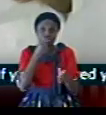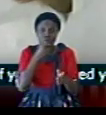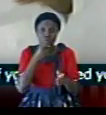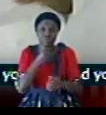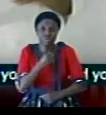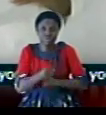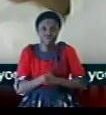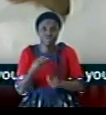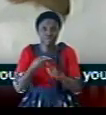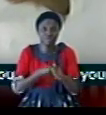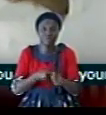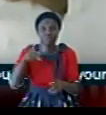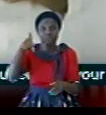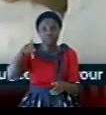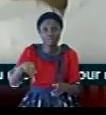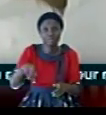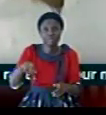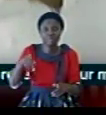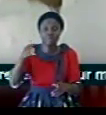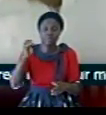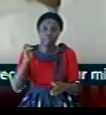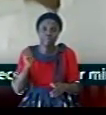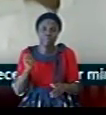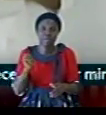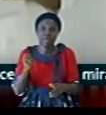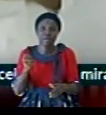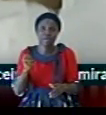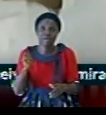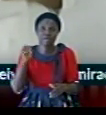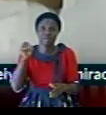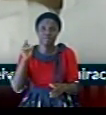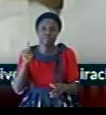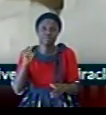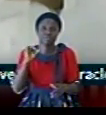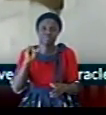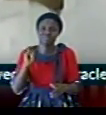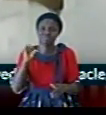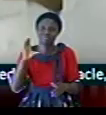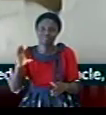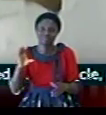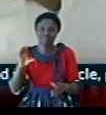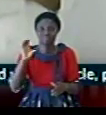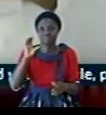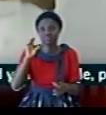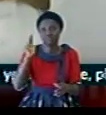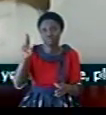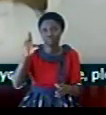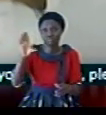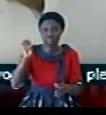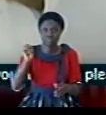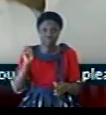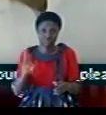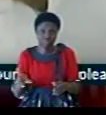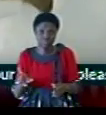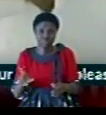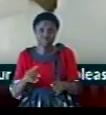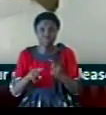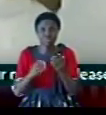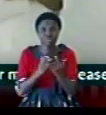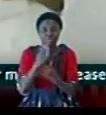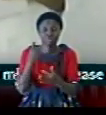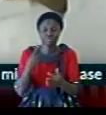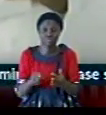duration. By the prayer of the pastor, Pastor W.F. Kumuyi, at the Great